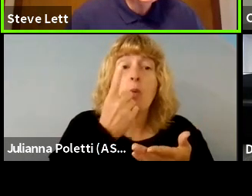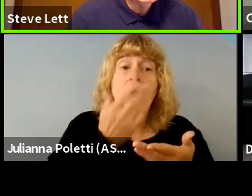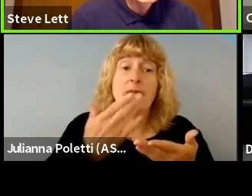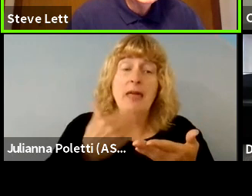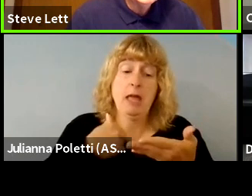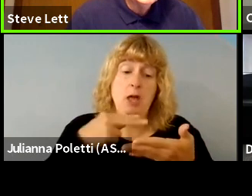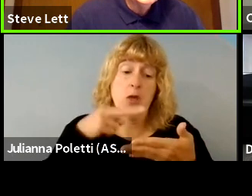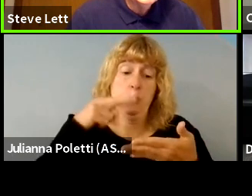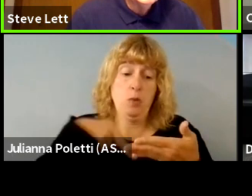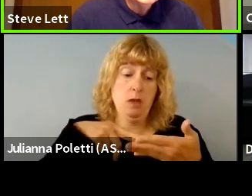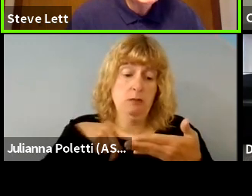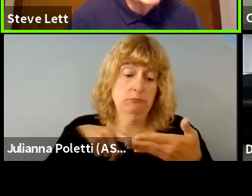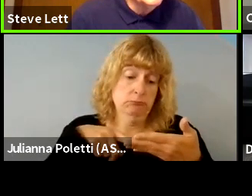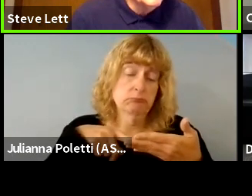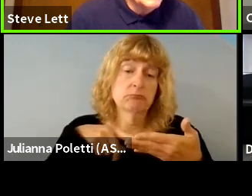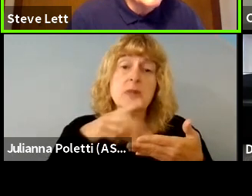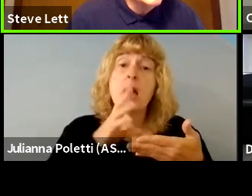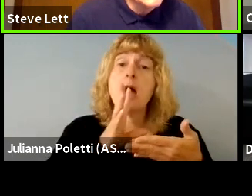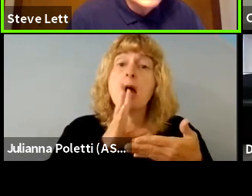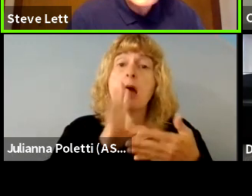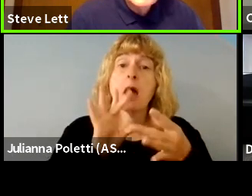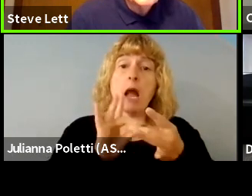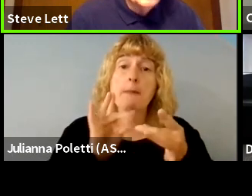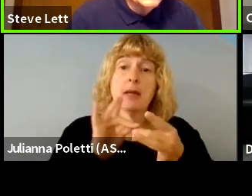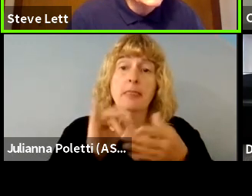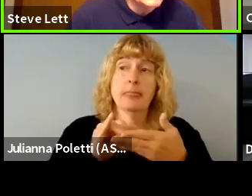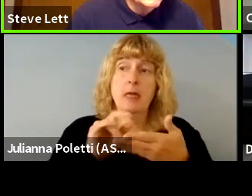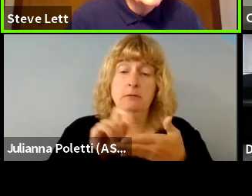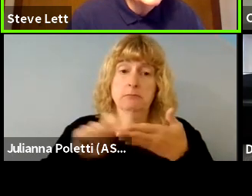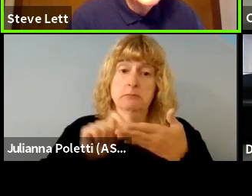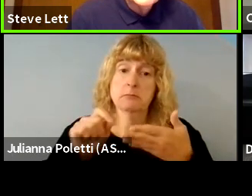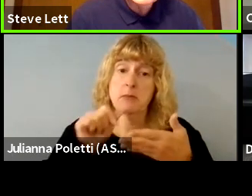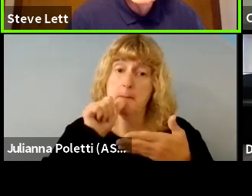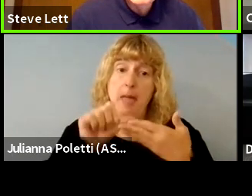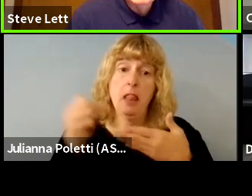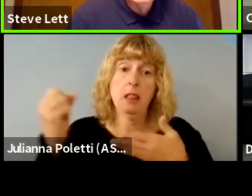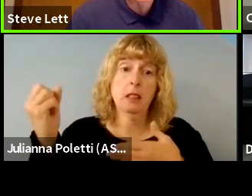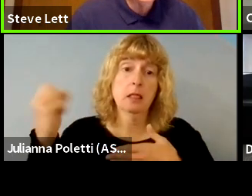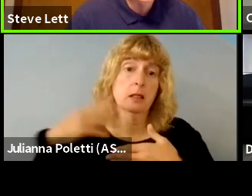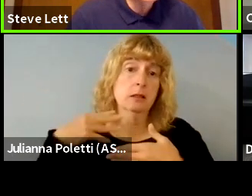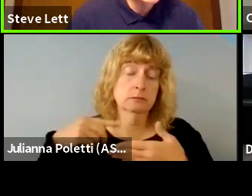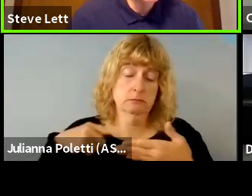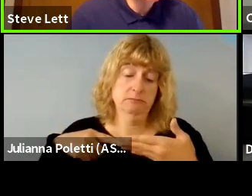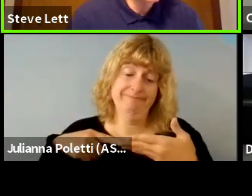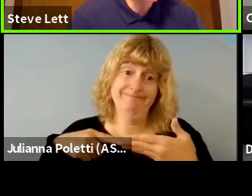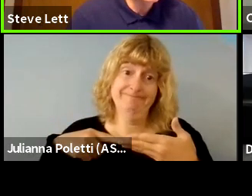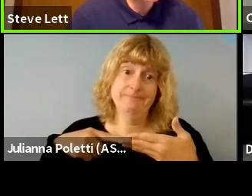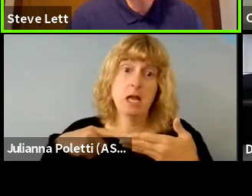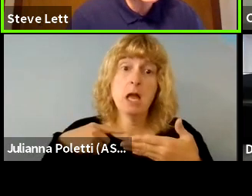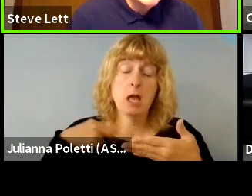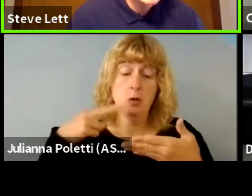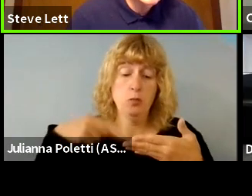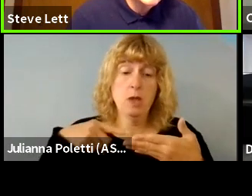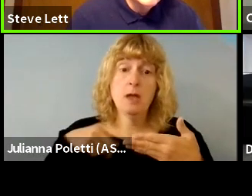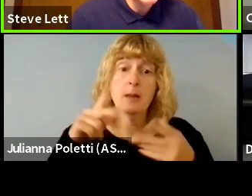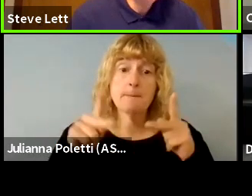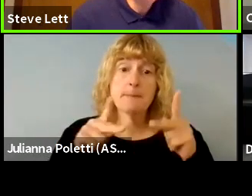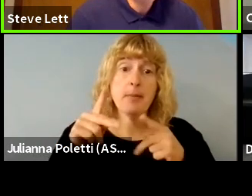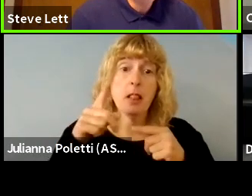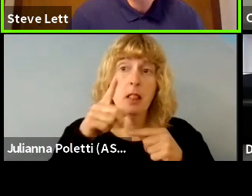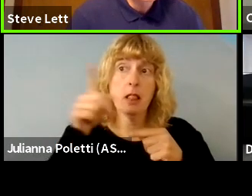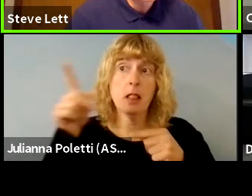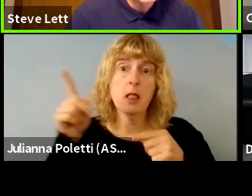in, if I'm not mistaken, I have to go back and look at them, is that there are people out there that are looking at this exact